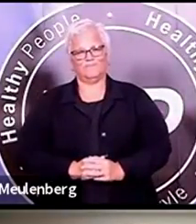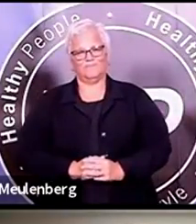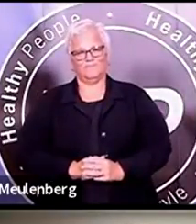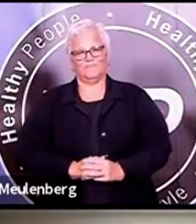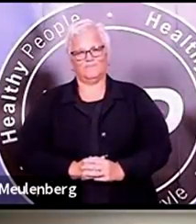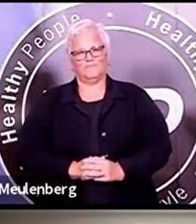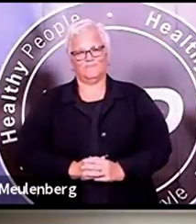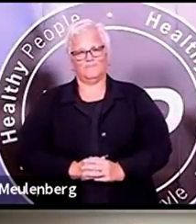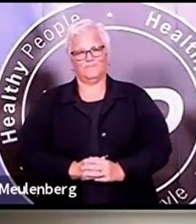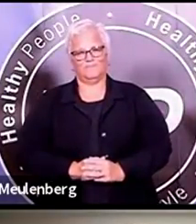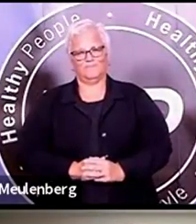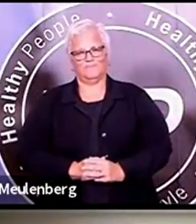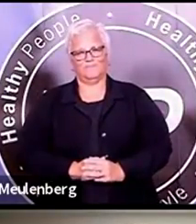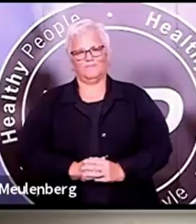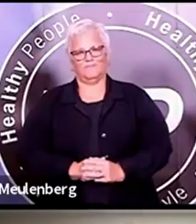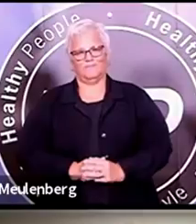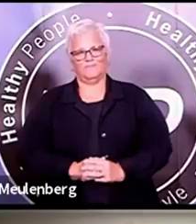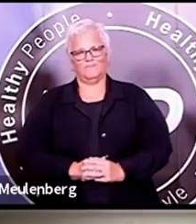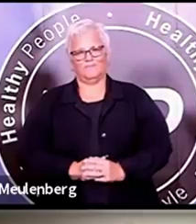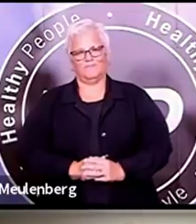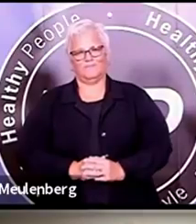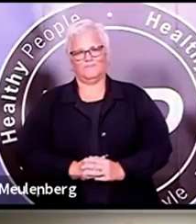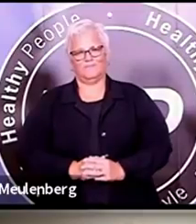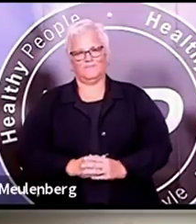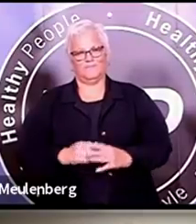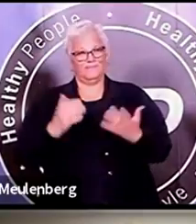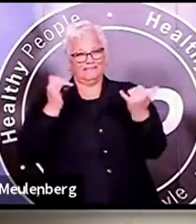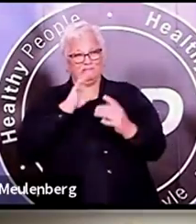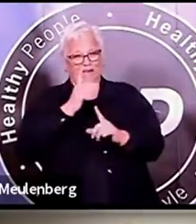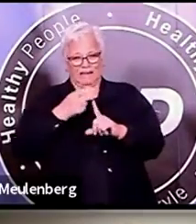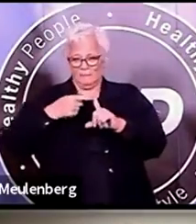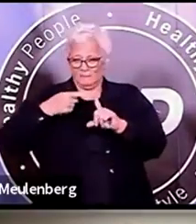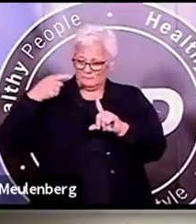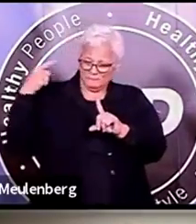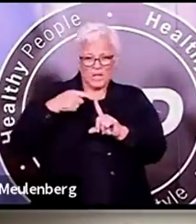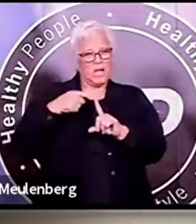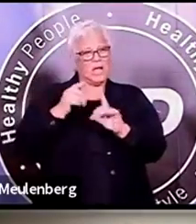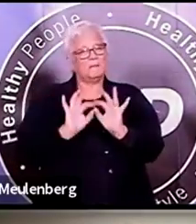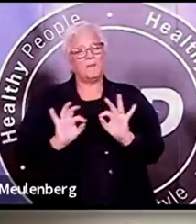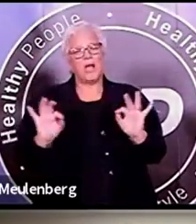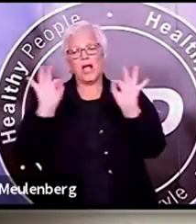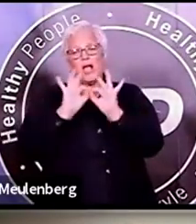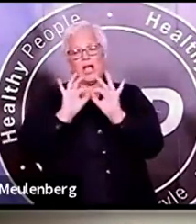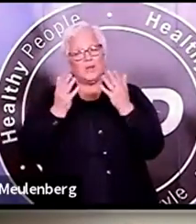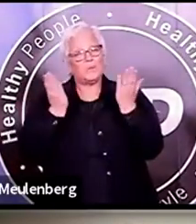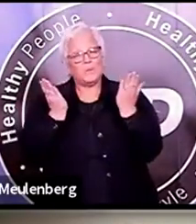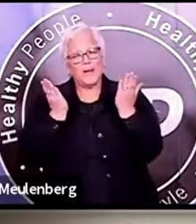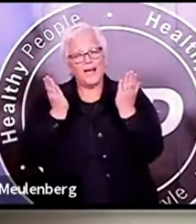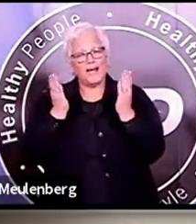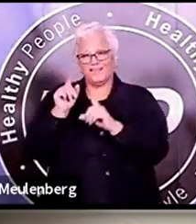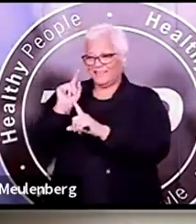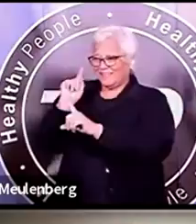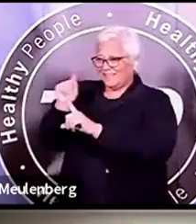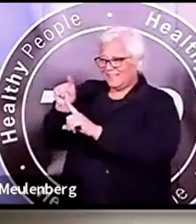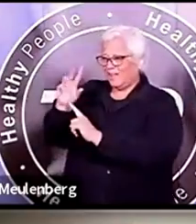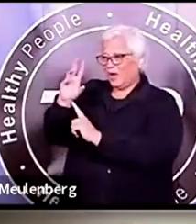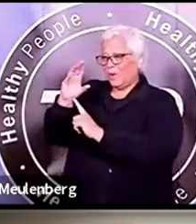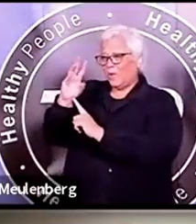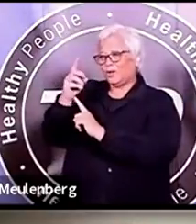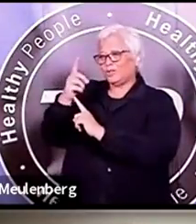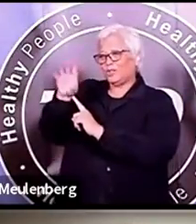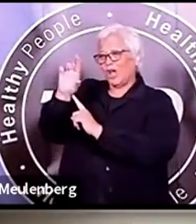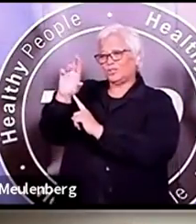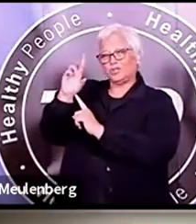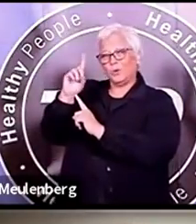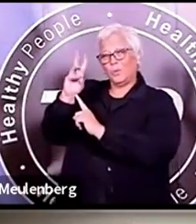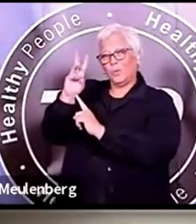When you hear Dr. Worley, who has had a career in the medical profession, say that he's never seen the level of acuity